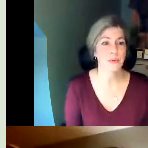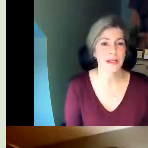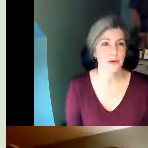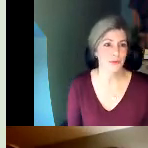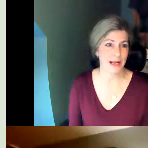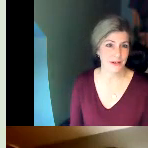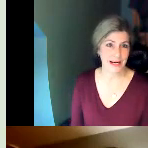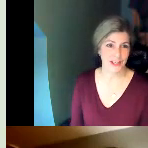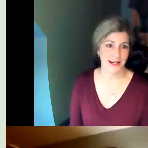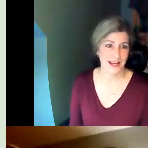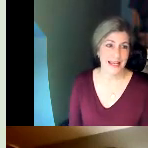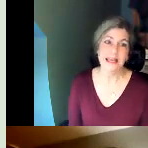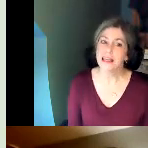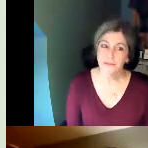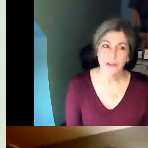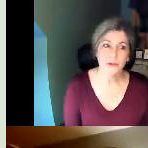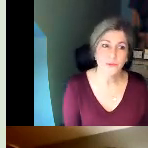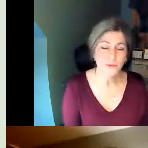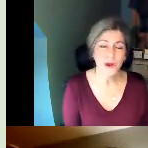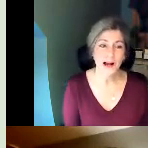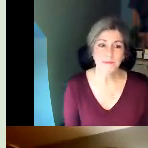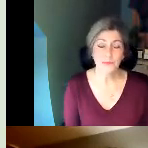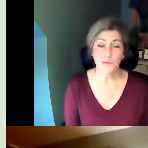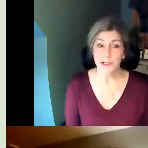find it or point you in the right direction. If you